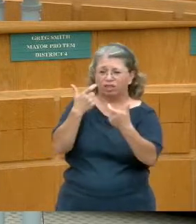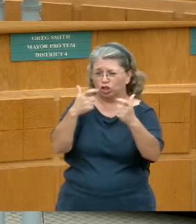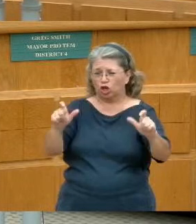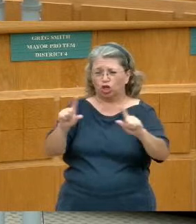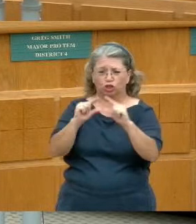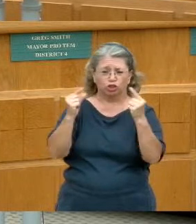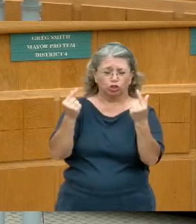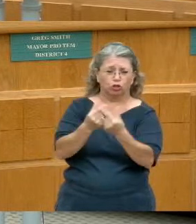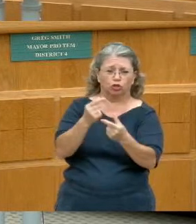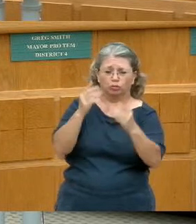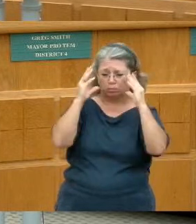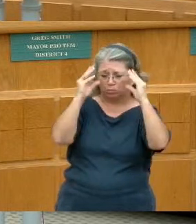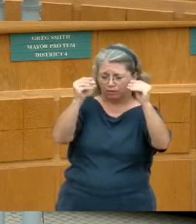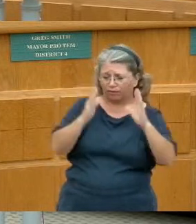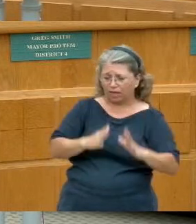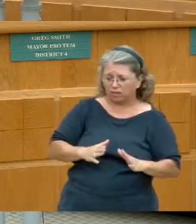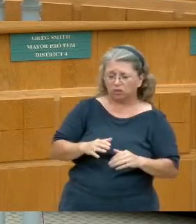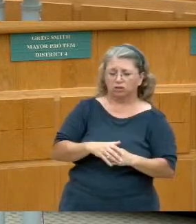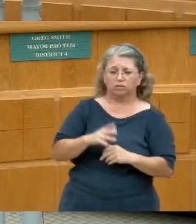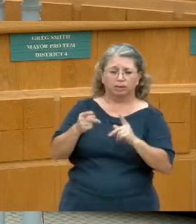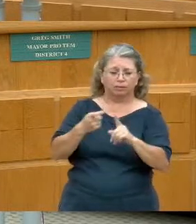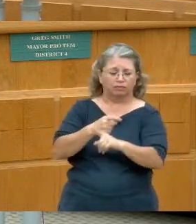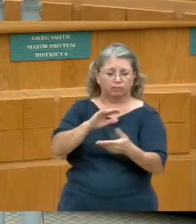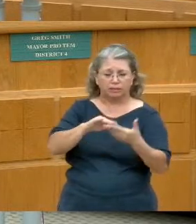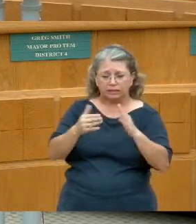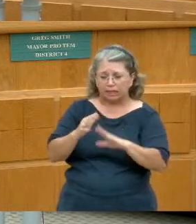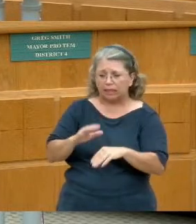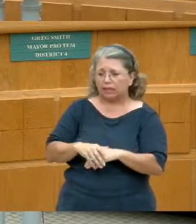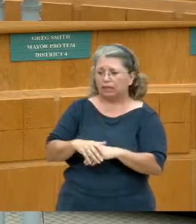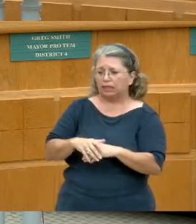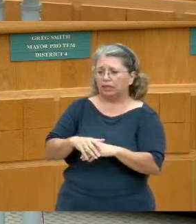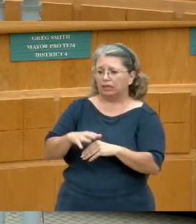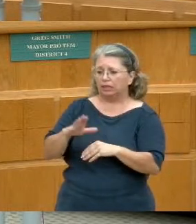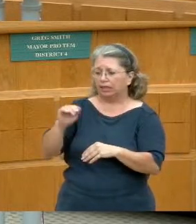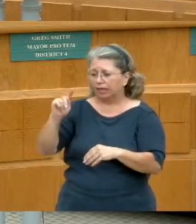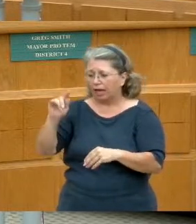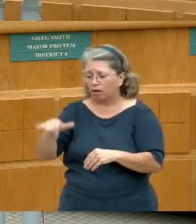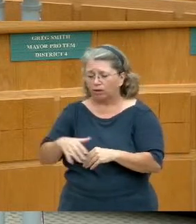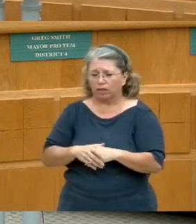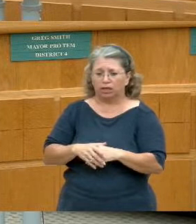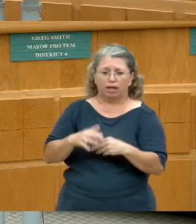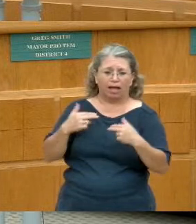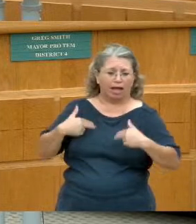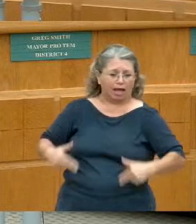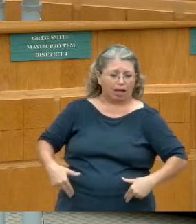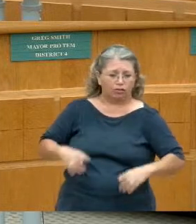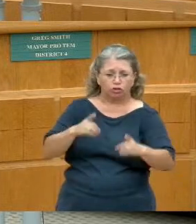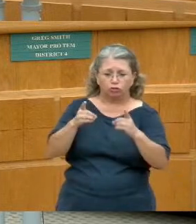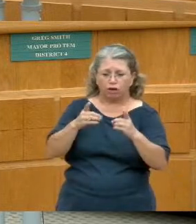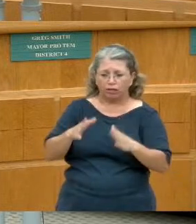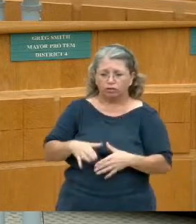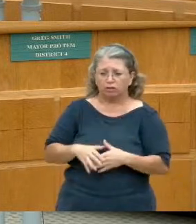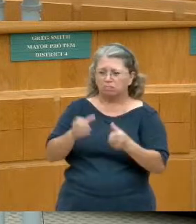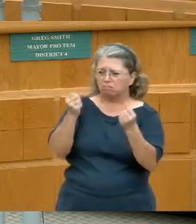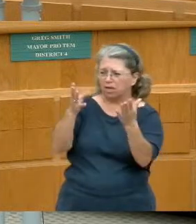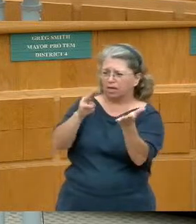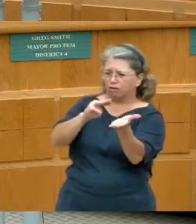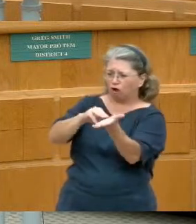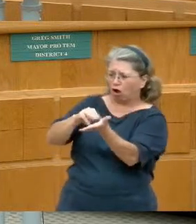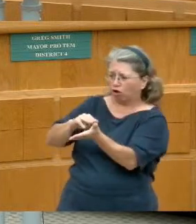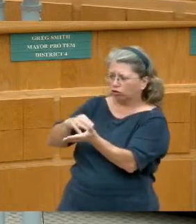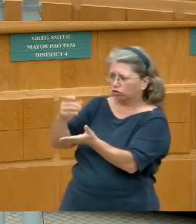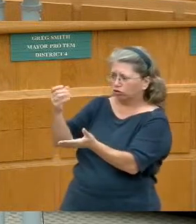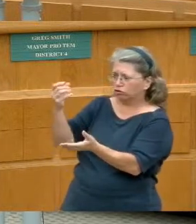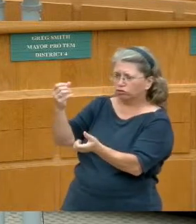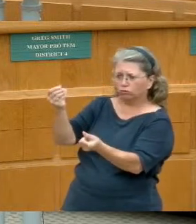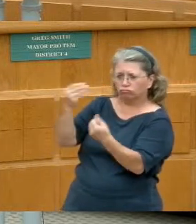professors, there's people from the city, people from the county, public health director, a lot of doctors are giving us feedback, and several